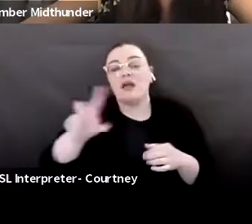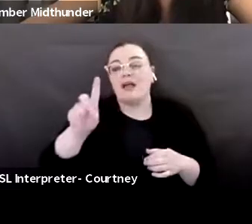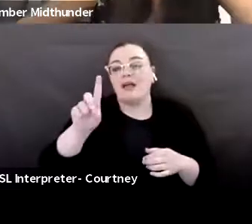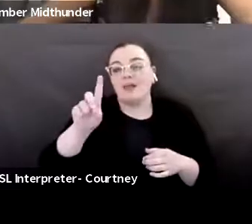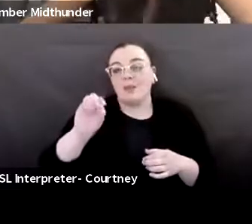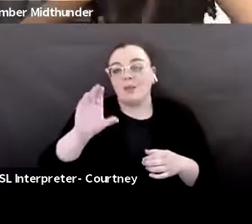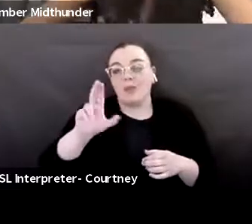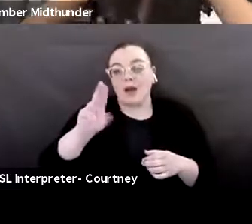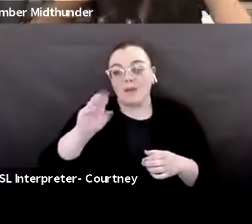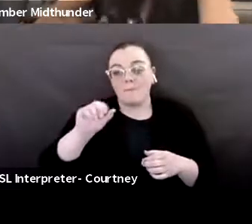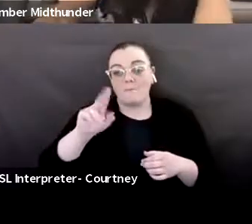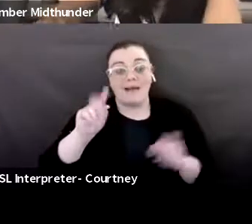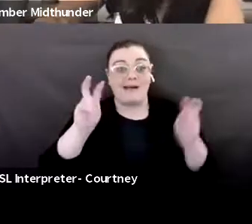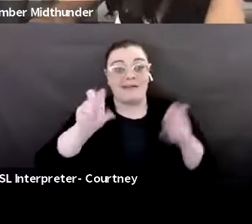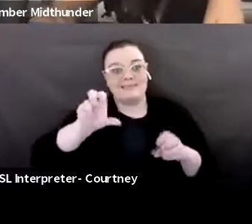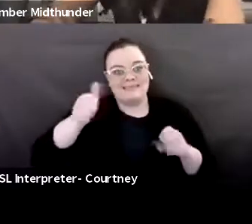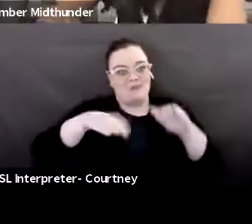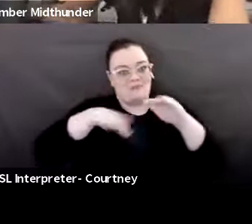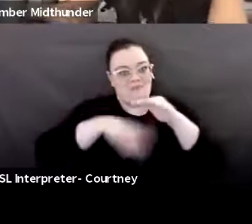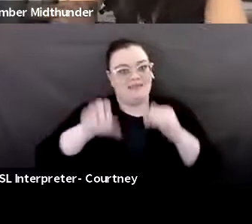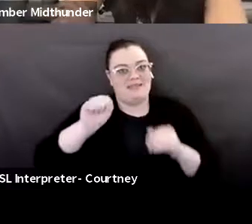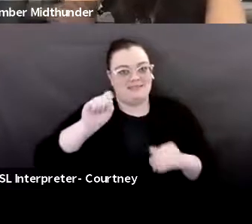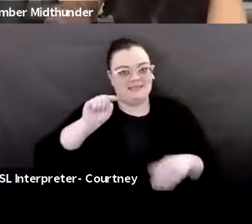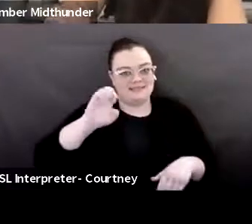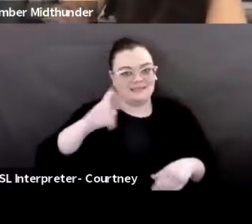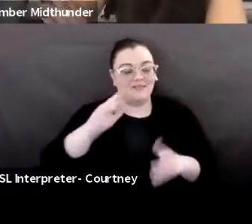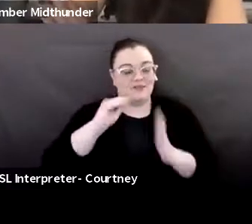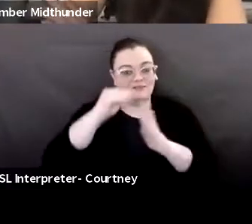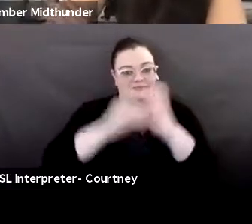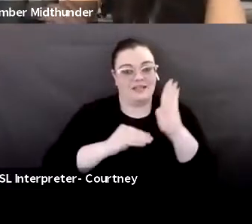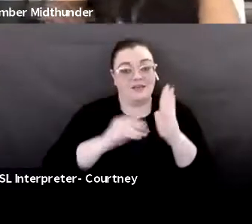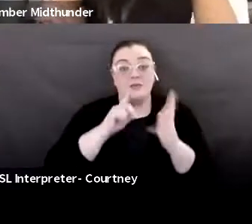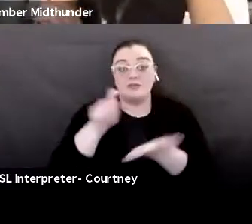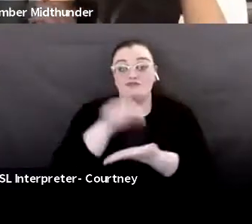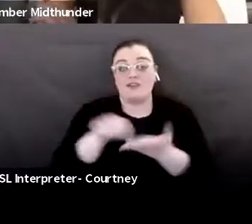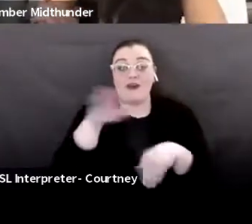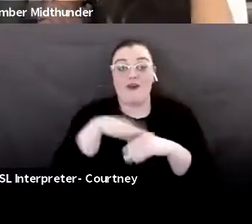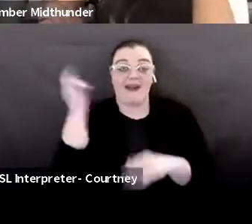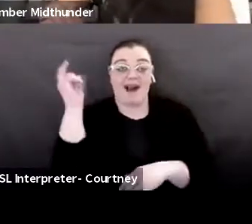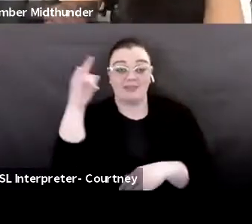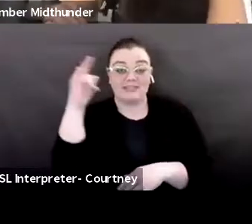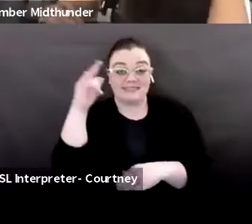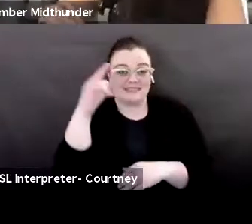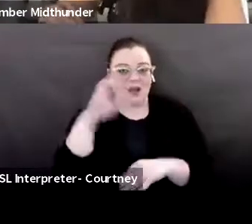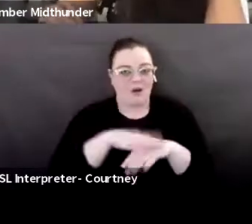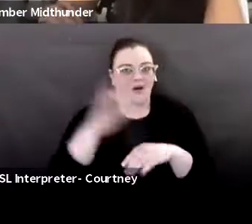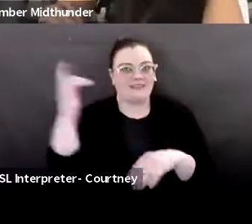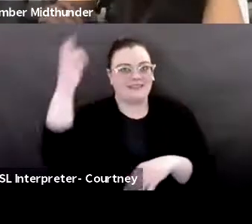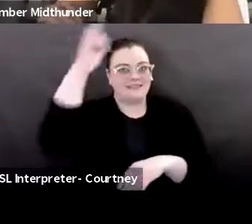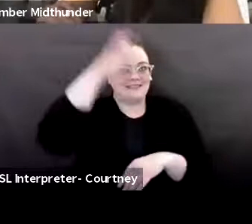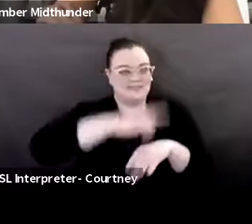for 10 basic steps to putting yourself on tape was written on the airplane on the way to Albuquerque for